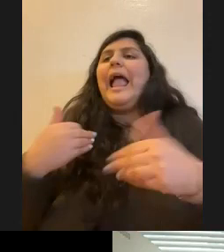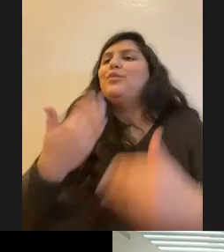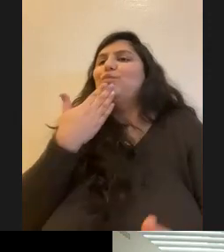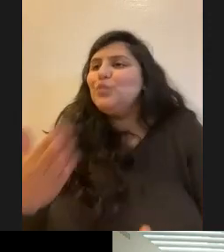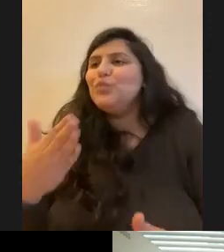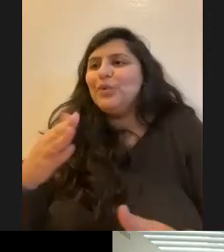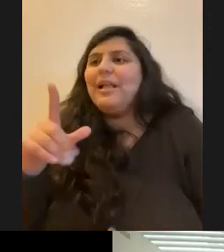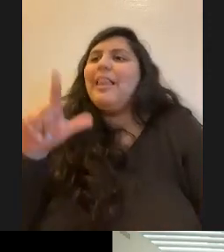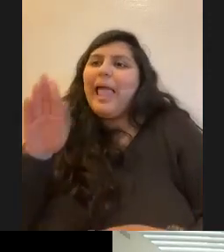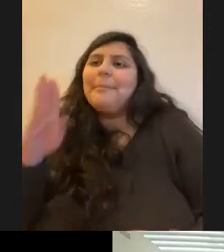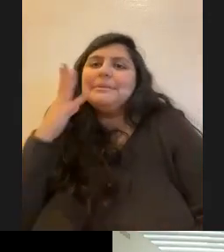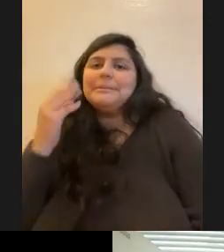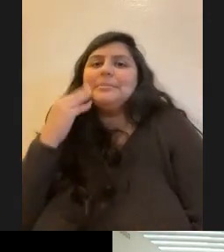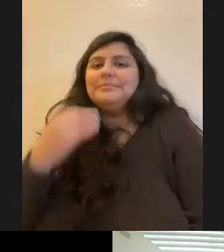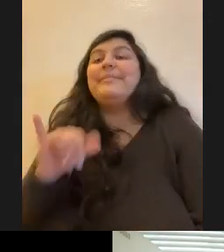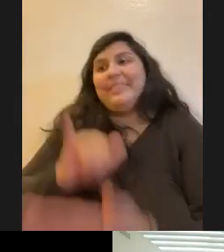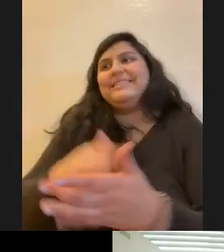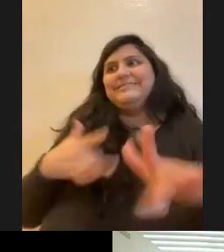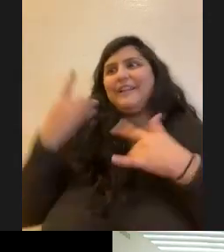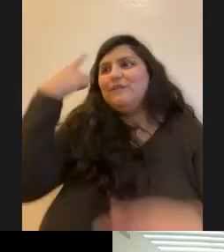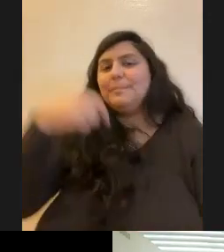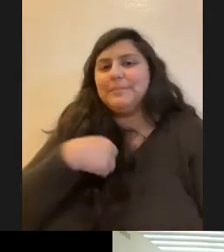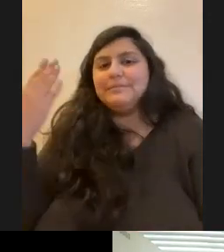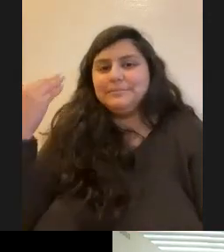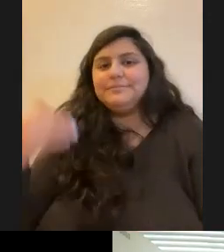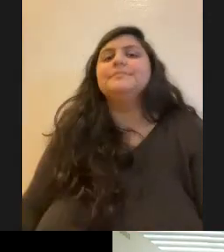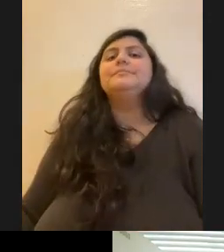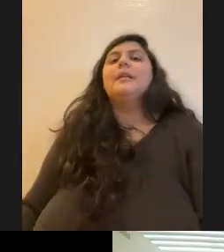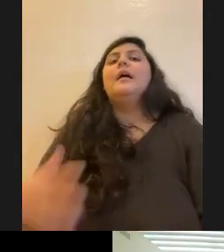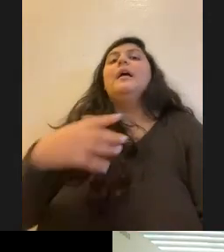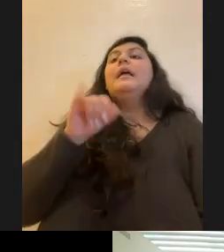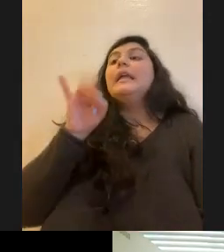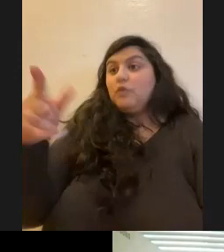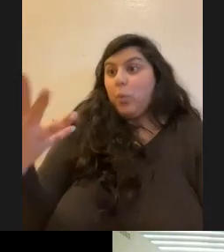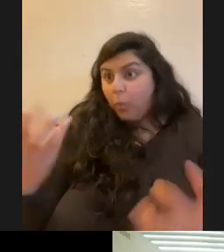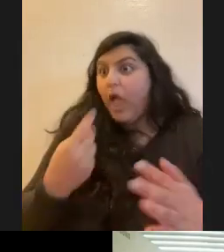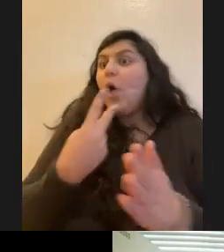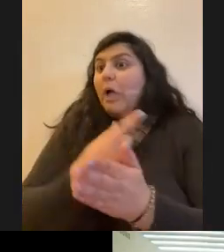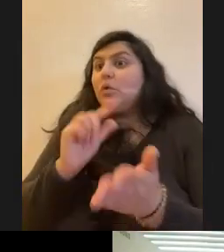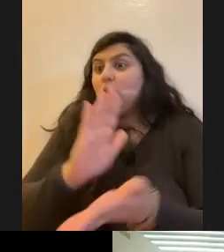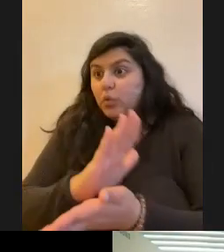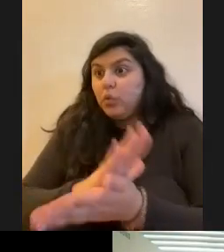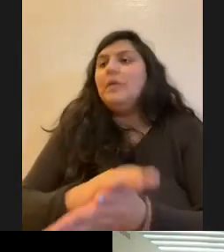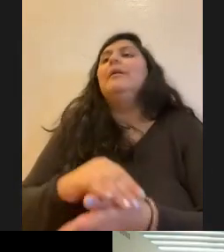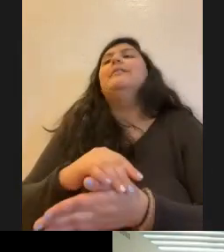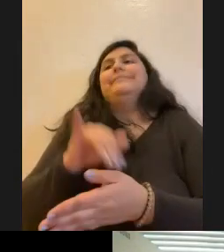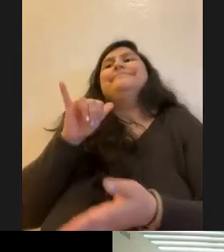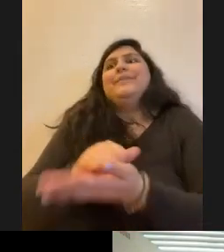experience. So that was really exciting for me. Especially if you're thinking about continuing into grad school, I think it's a really good experience to